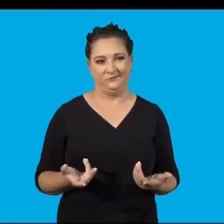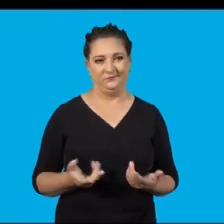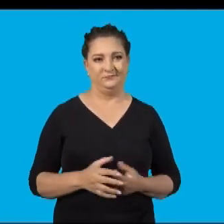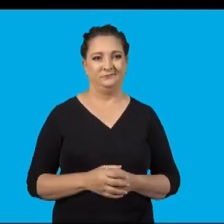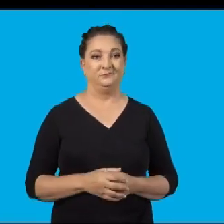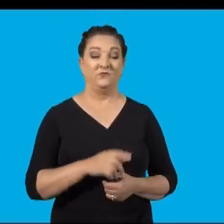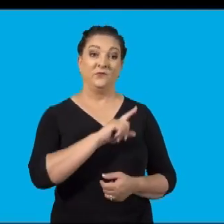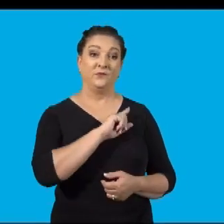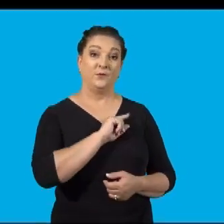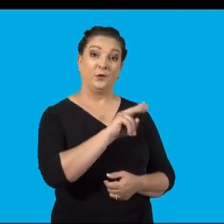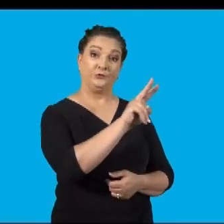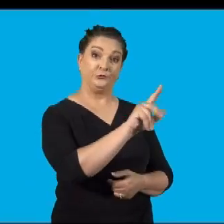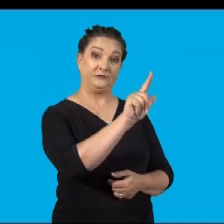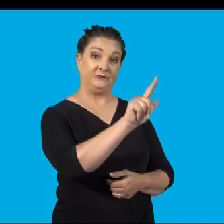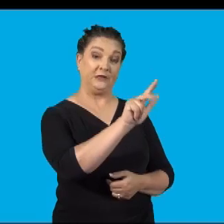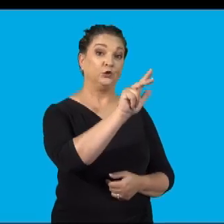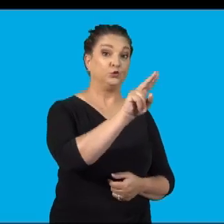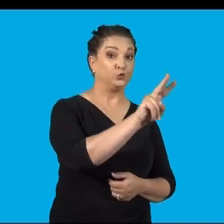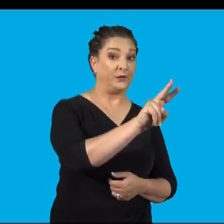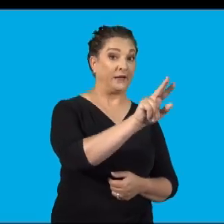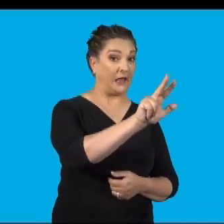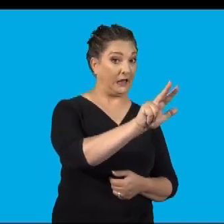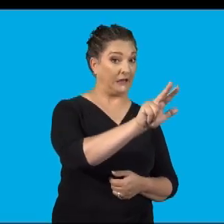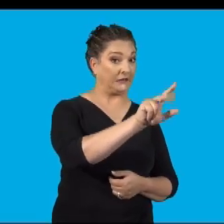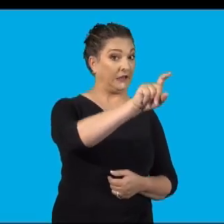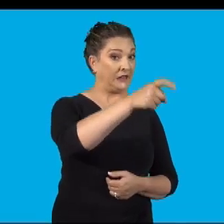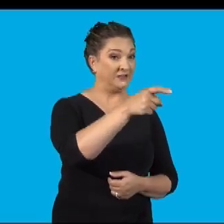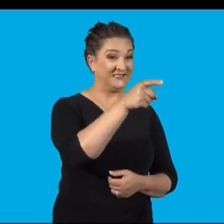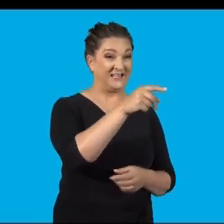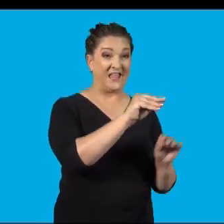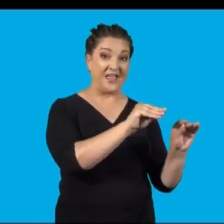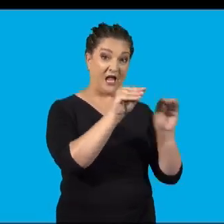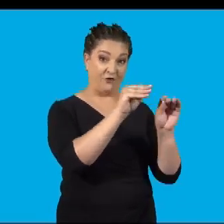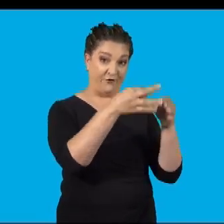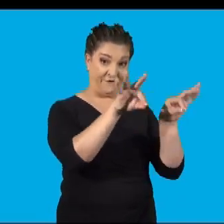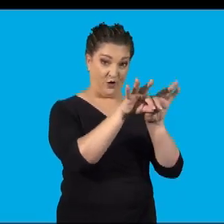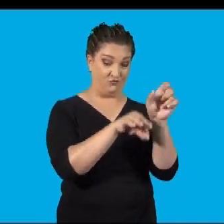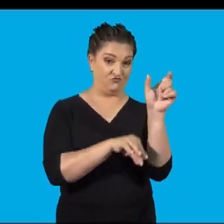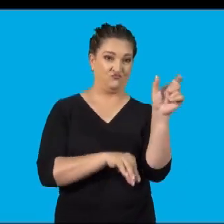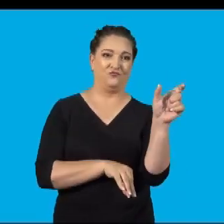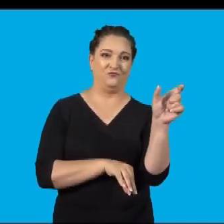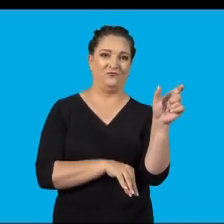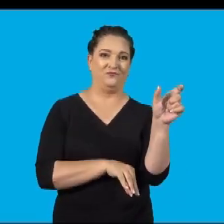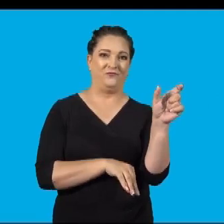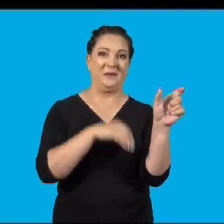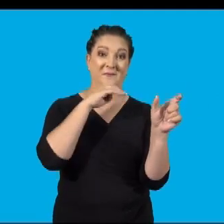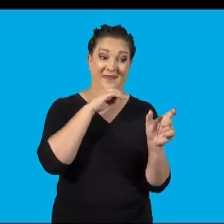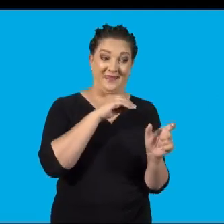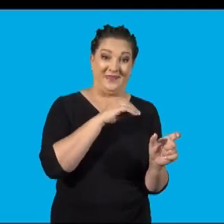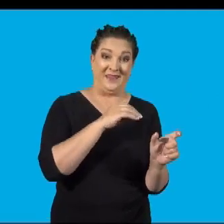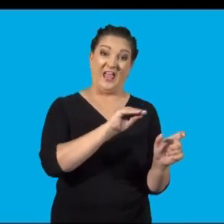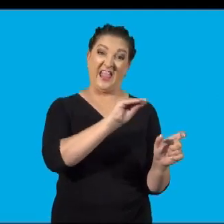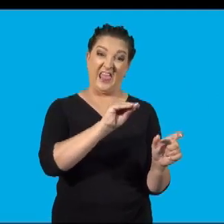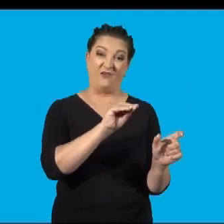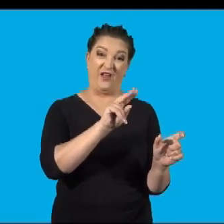would then come to the 28,000, that is the carrying value. So I'll now say on my carrying